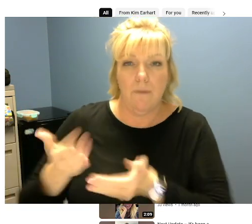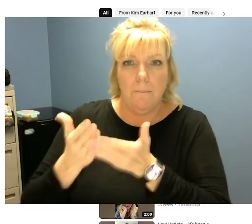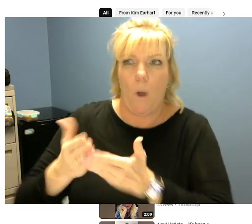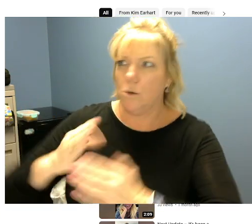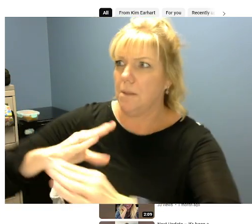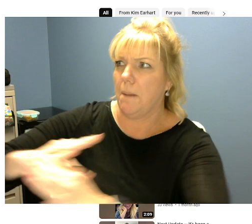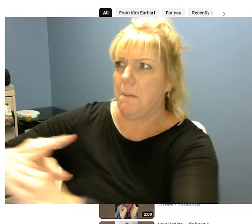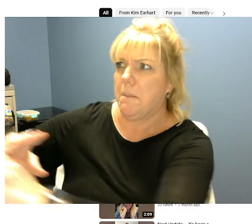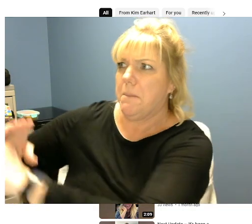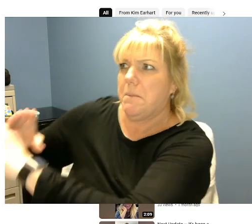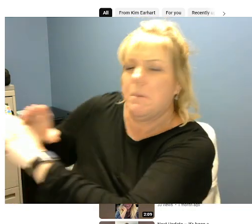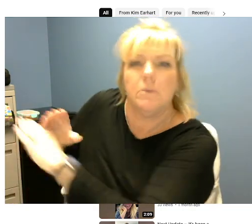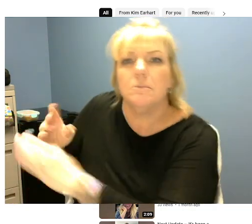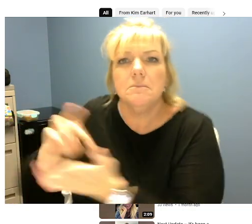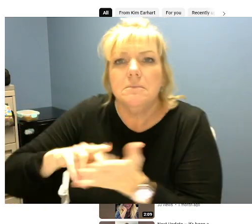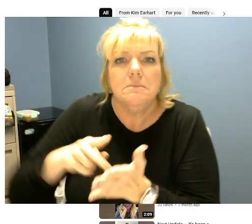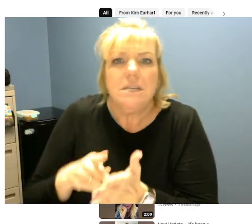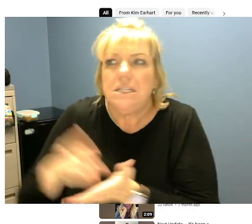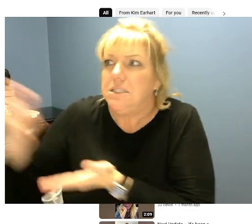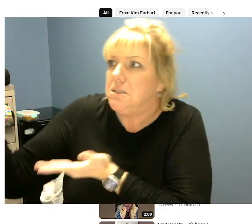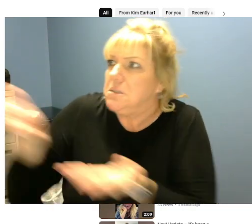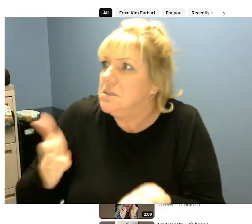Pipper. And so they don't have access to